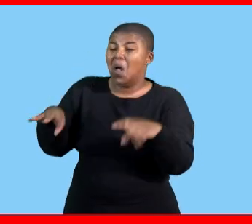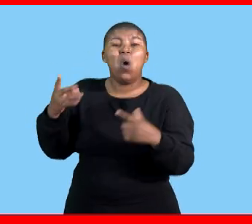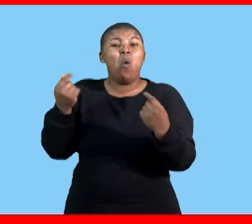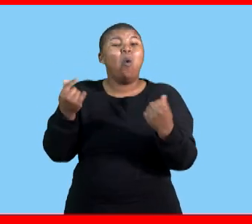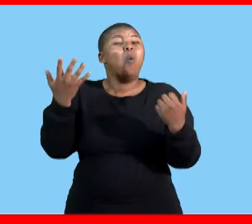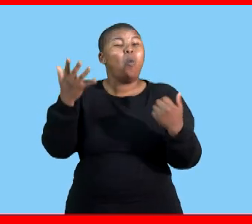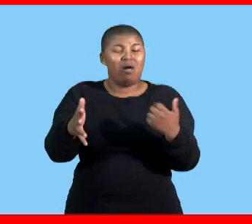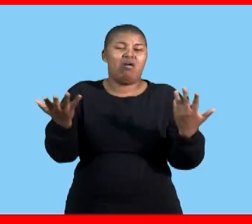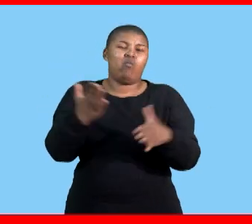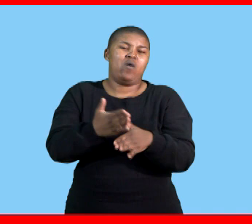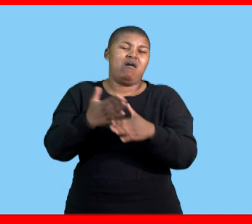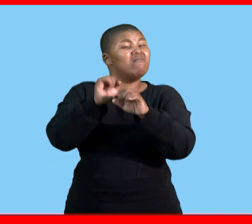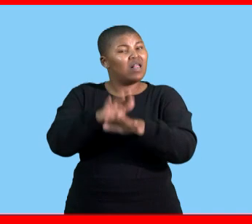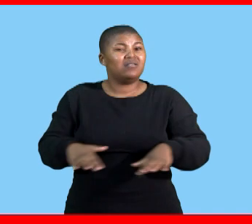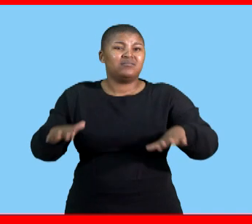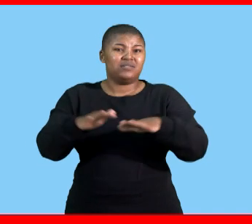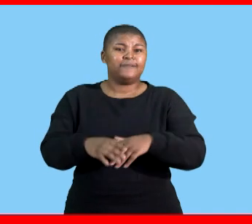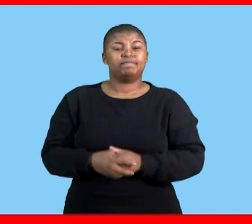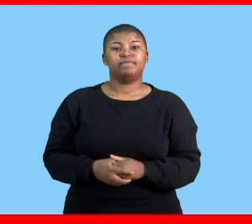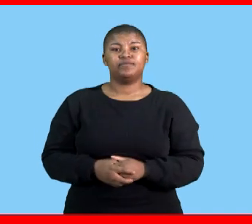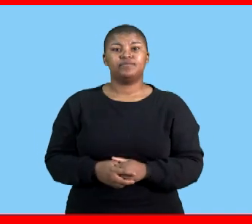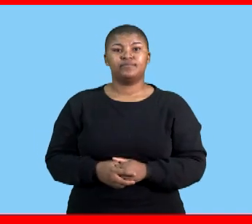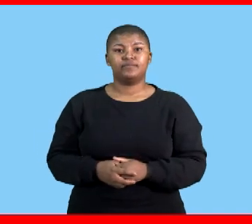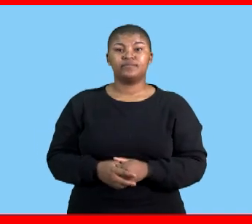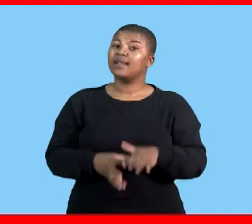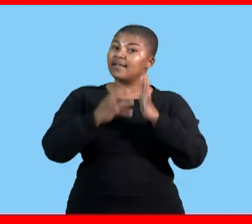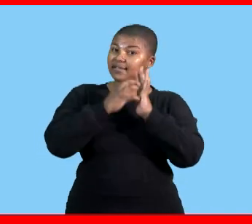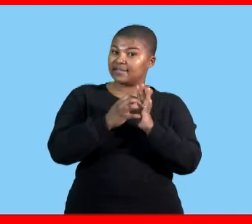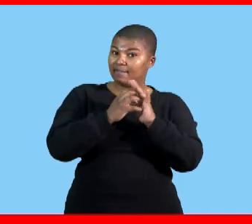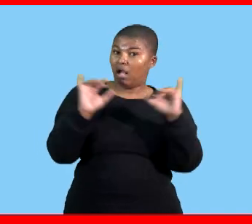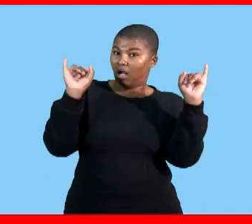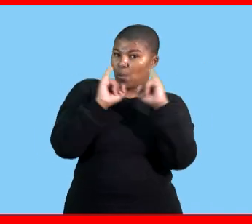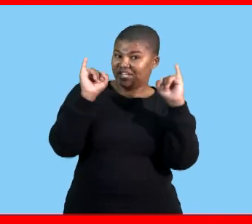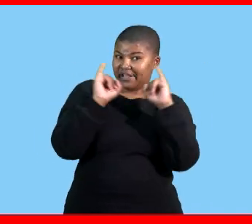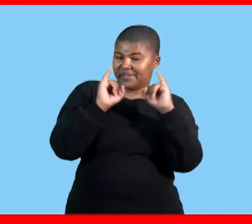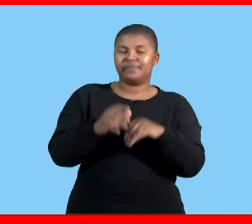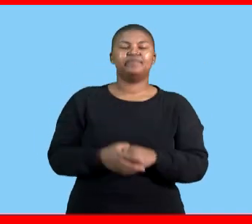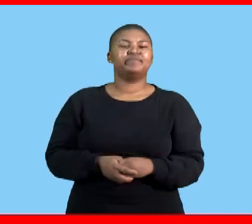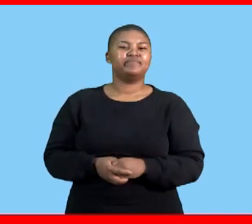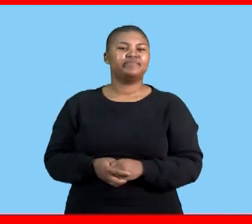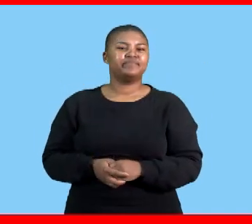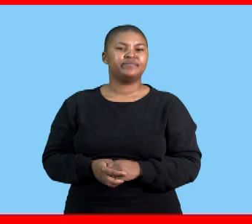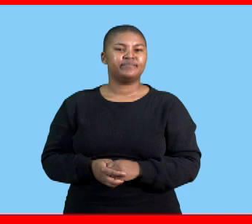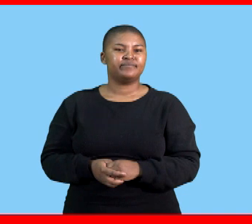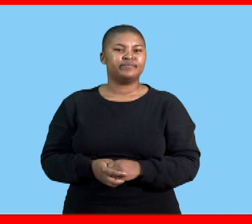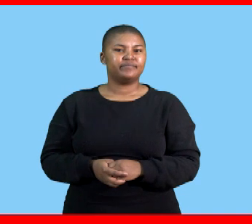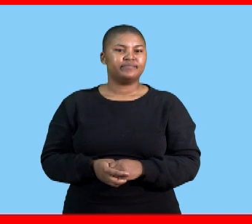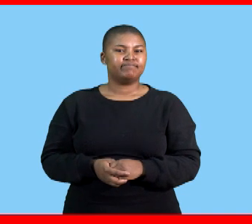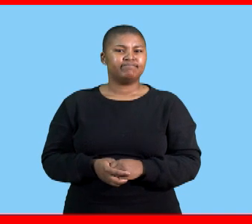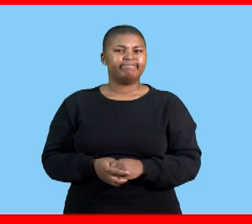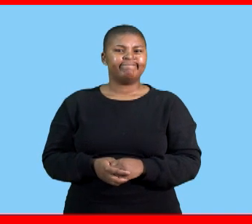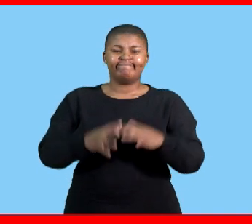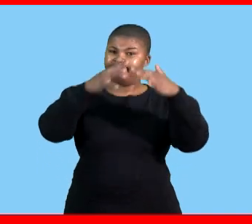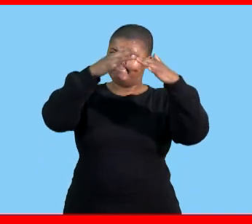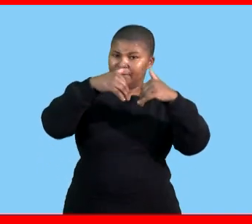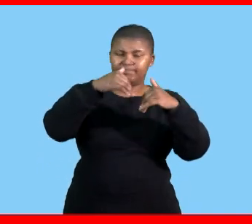workplace. Now let's look at the examples of crisis. A loss of property due